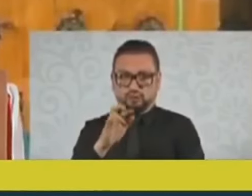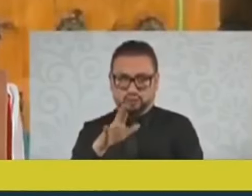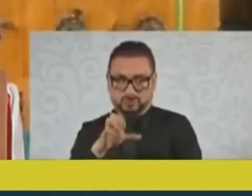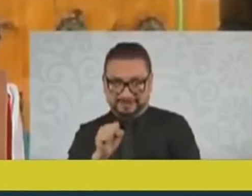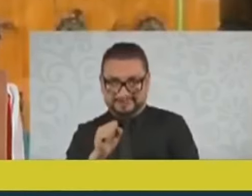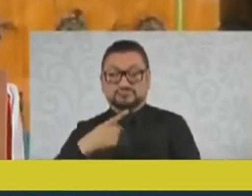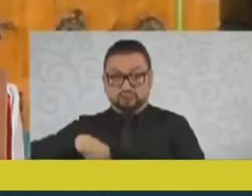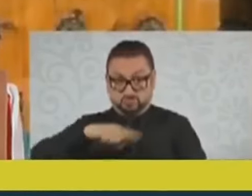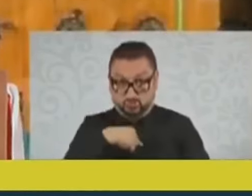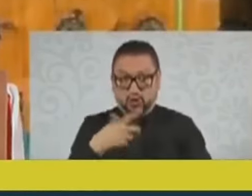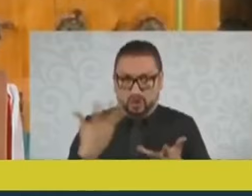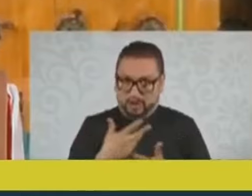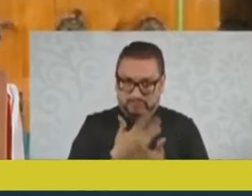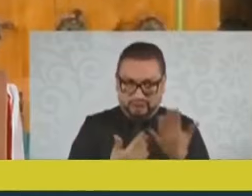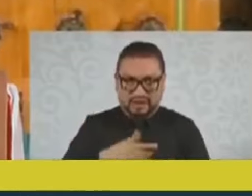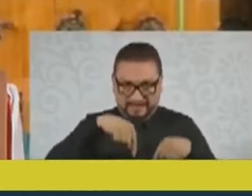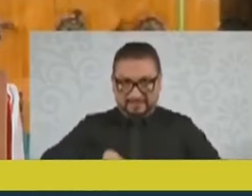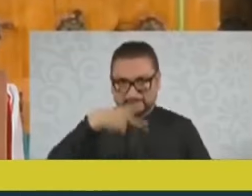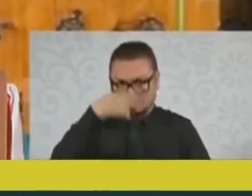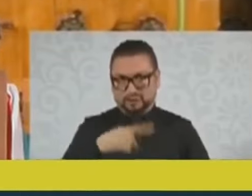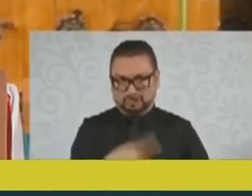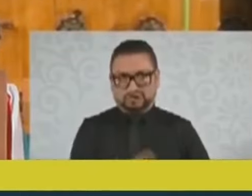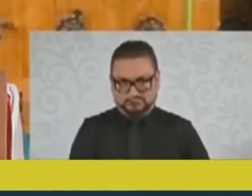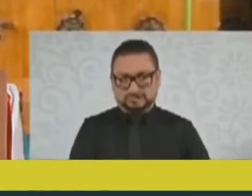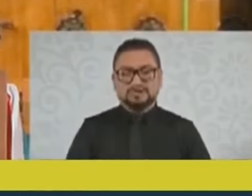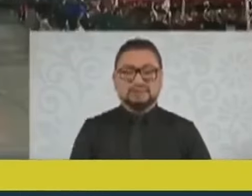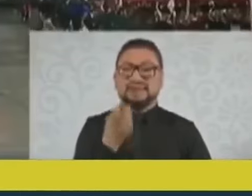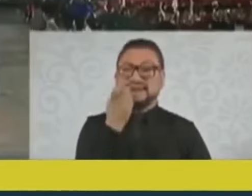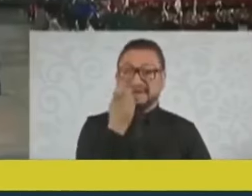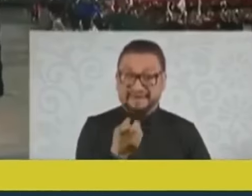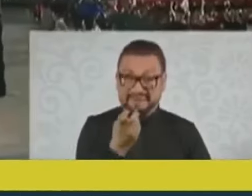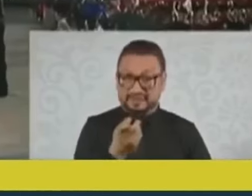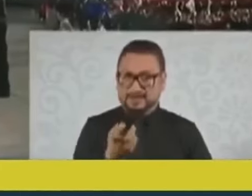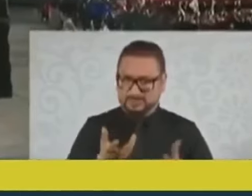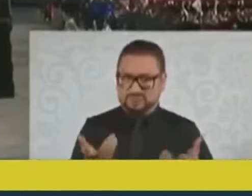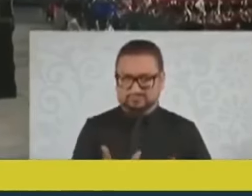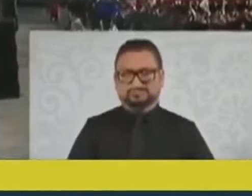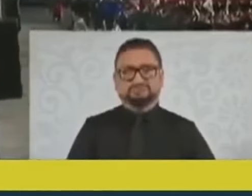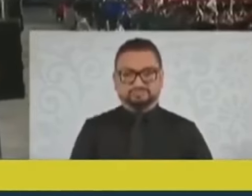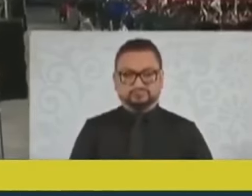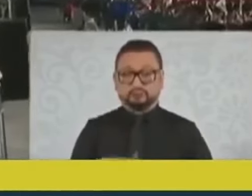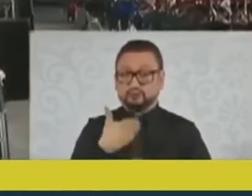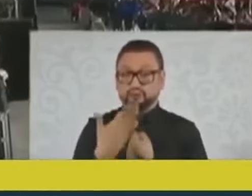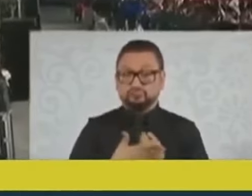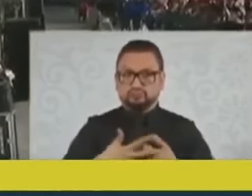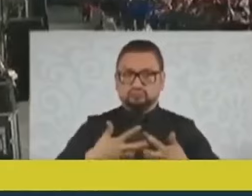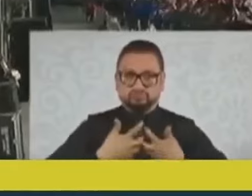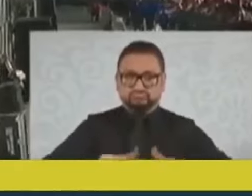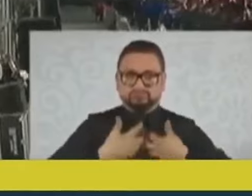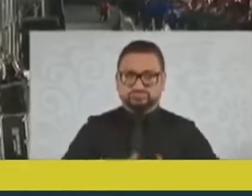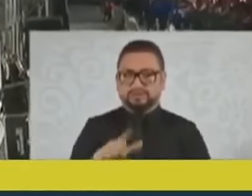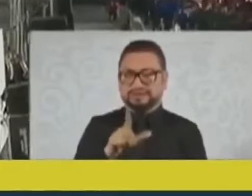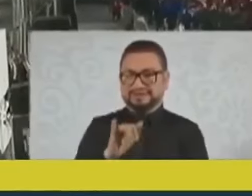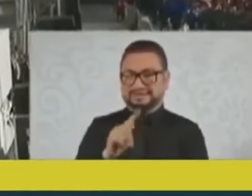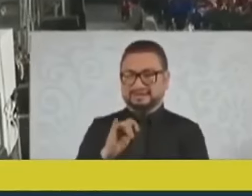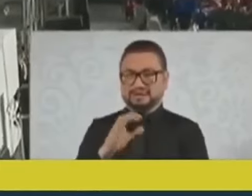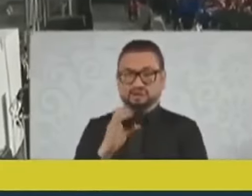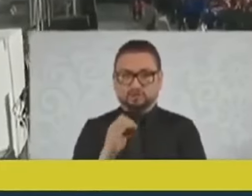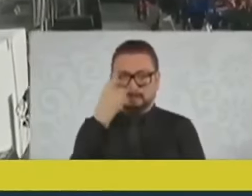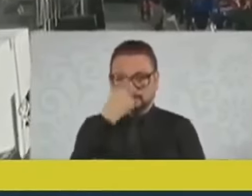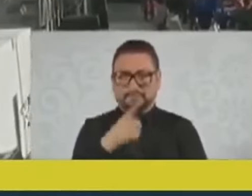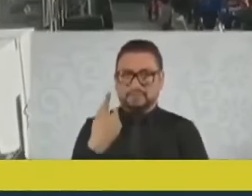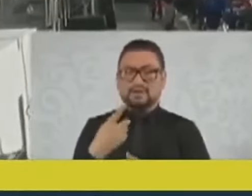We will integrate the chain of semiconductors and develop them in our country. We will launch the production